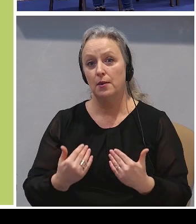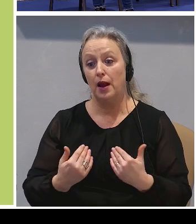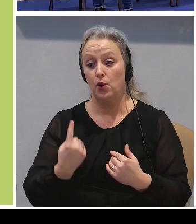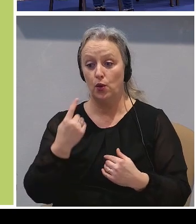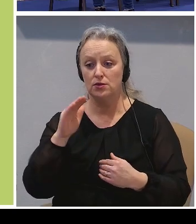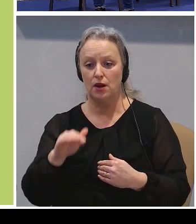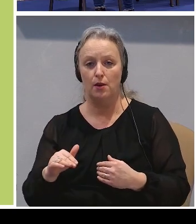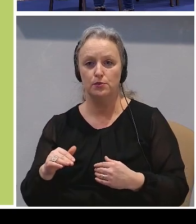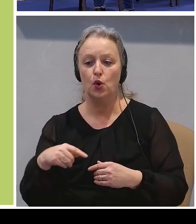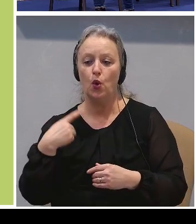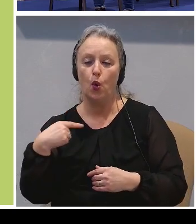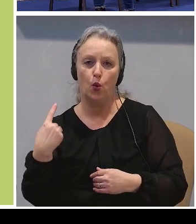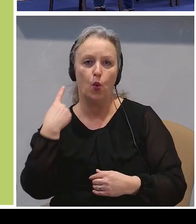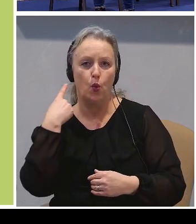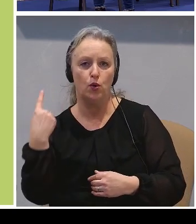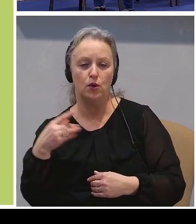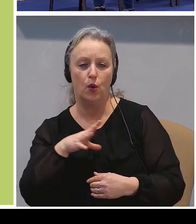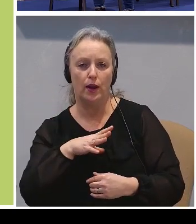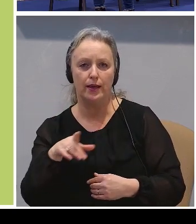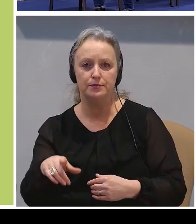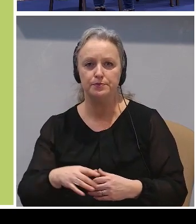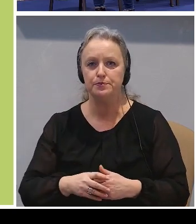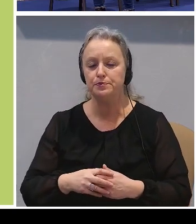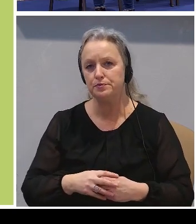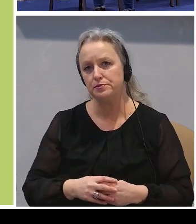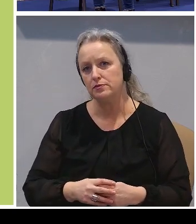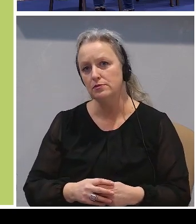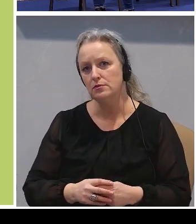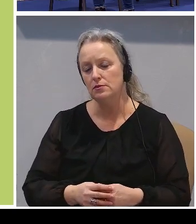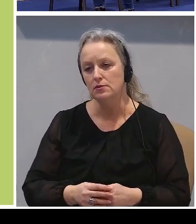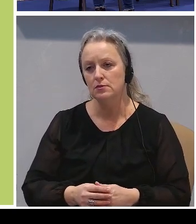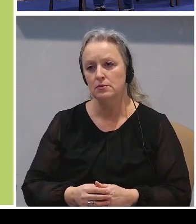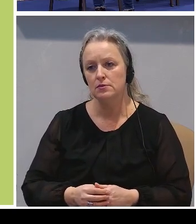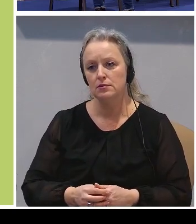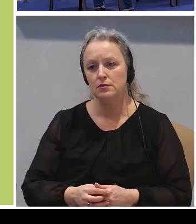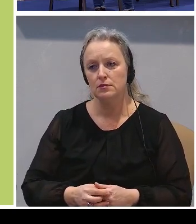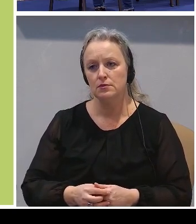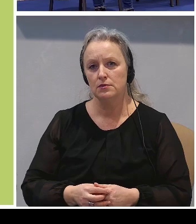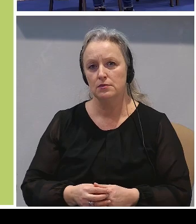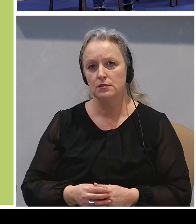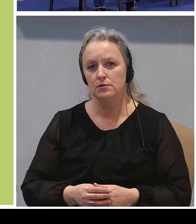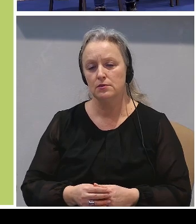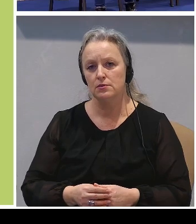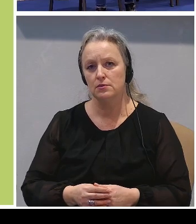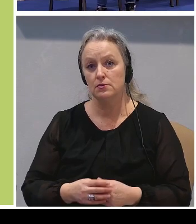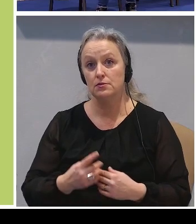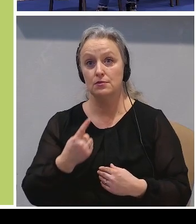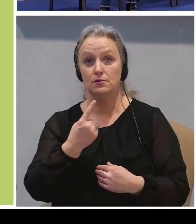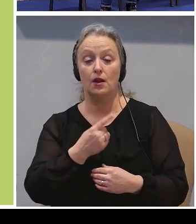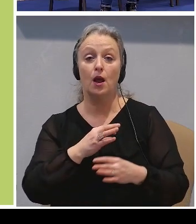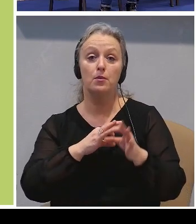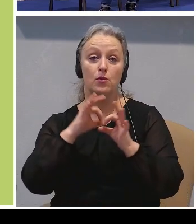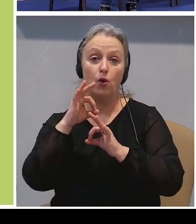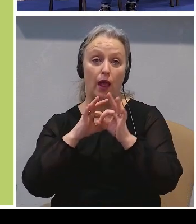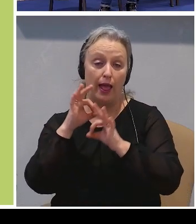this project has now released recommendations for cross-border access to clinical trials. This is a document that is now open for